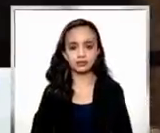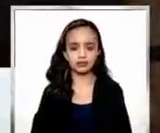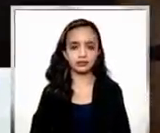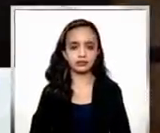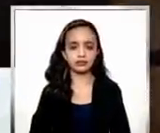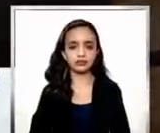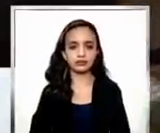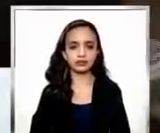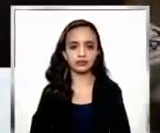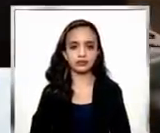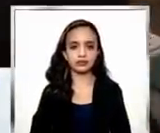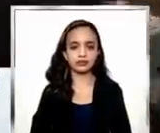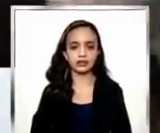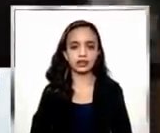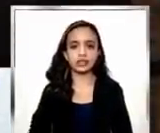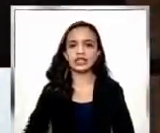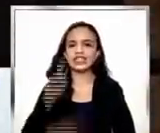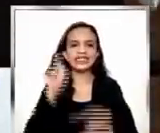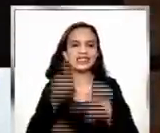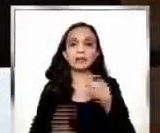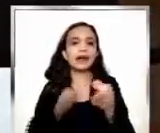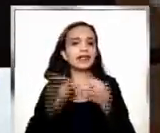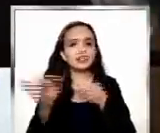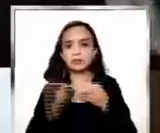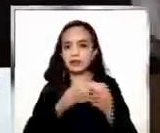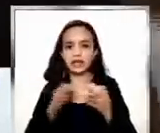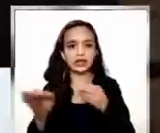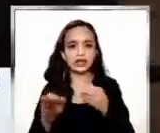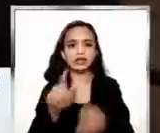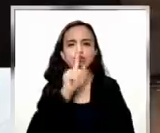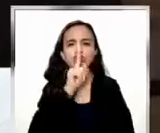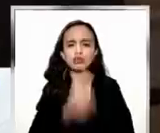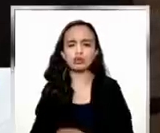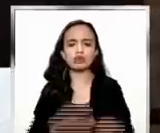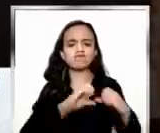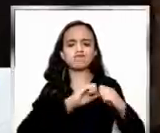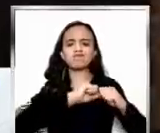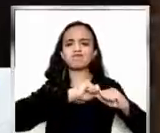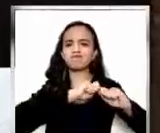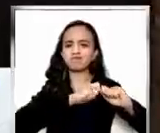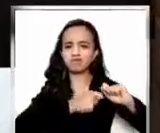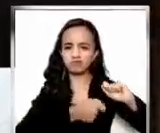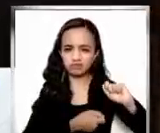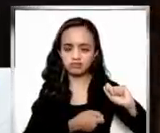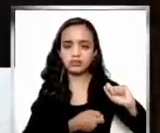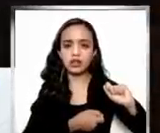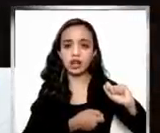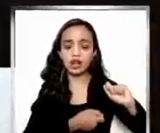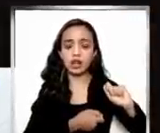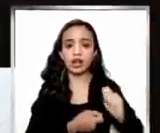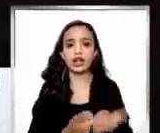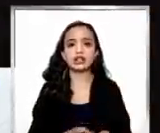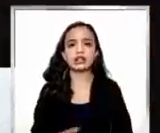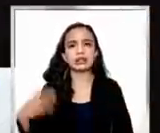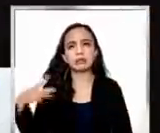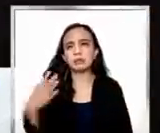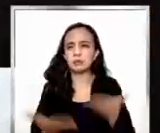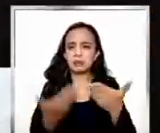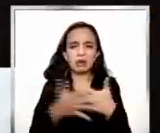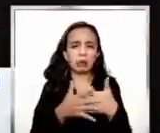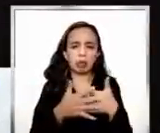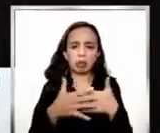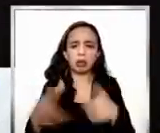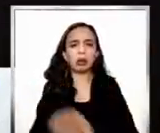words can express how broken our hearts are and how long it will take for us to accept the